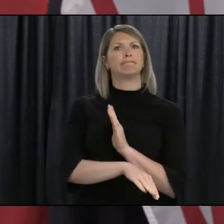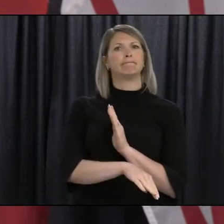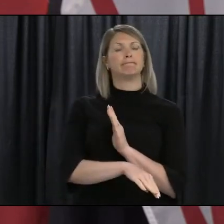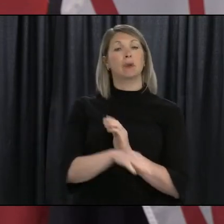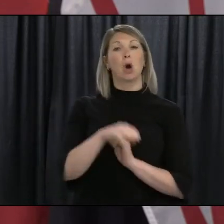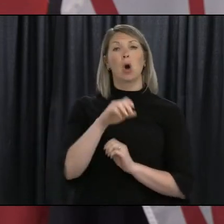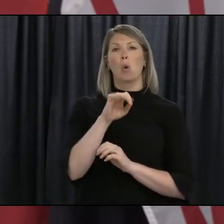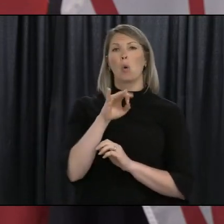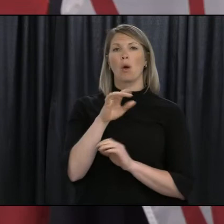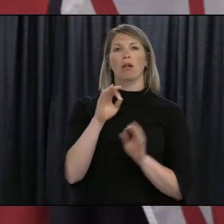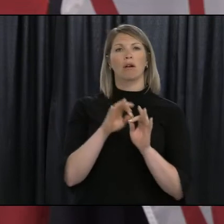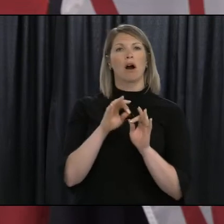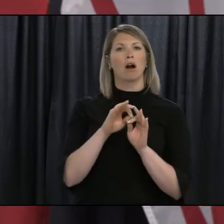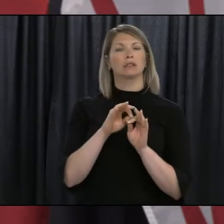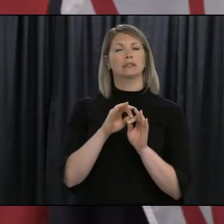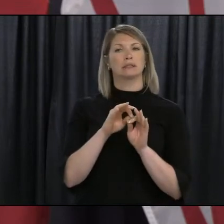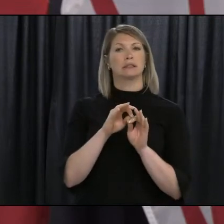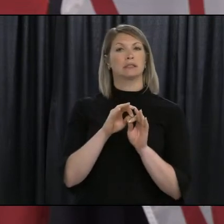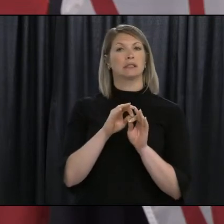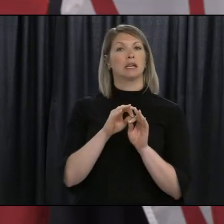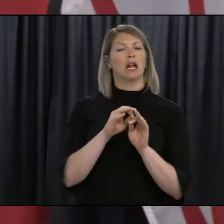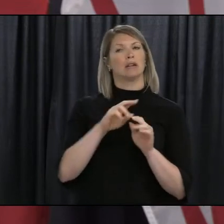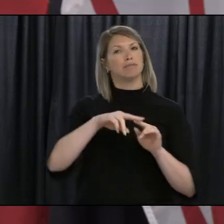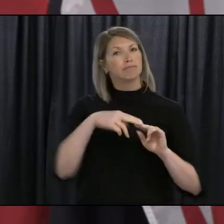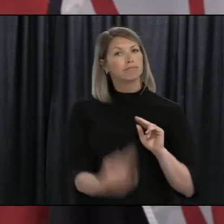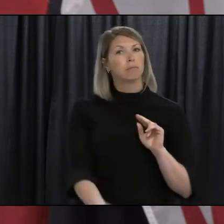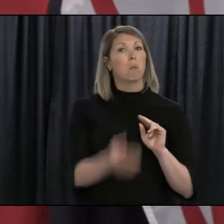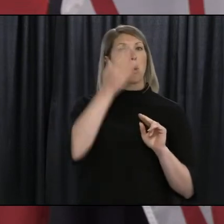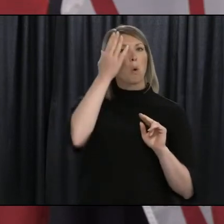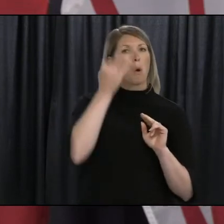oil price war between Saudi Arabia and Russia.